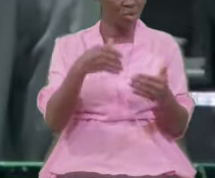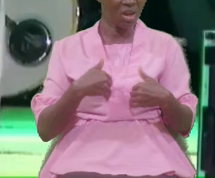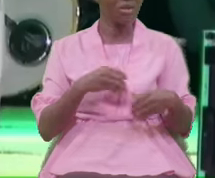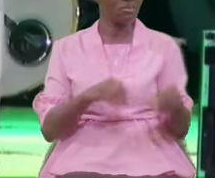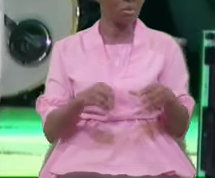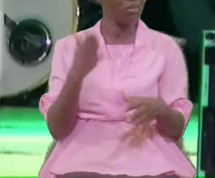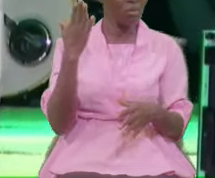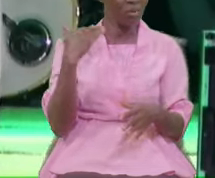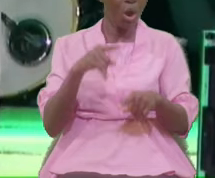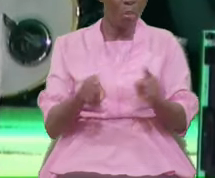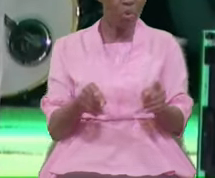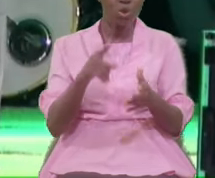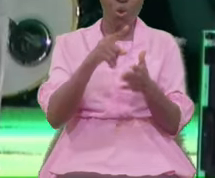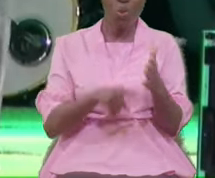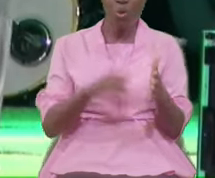he